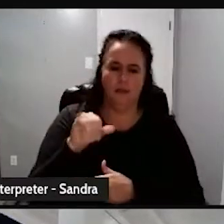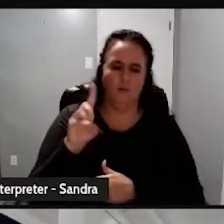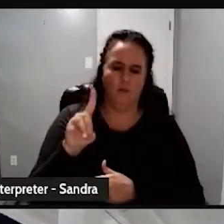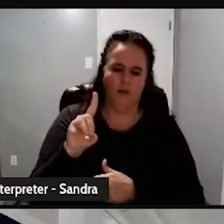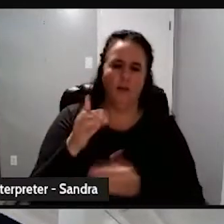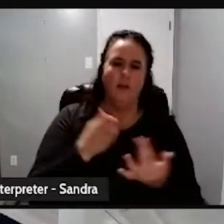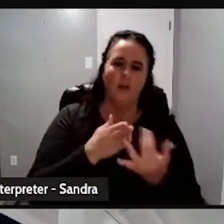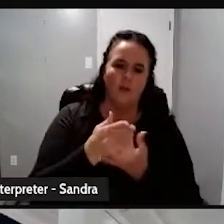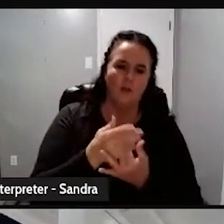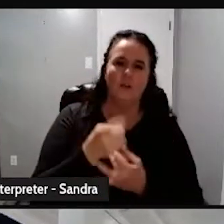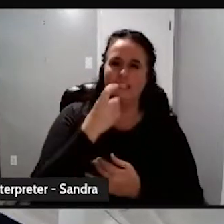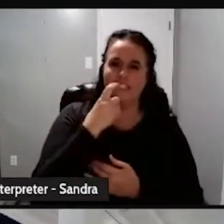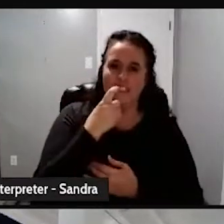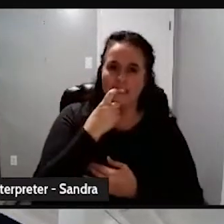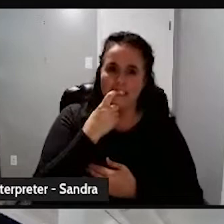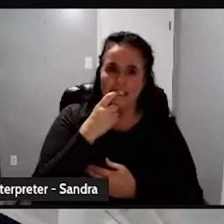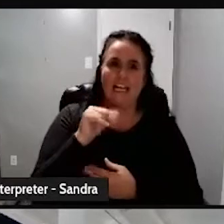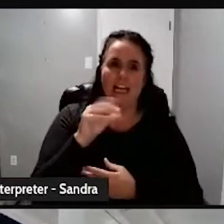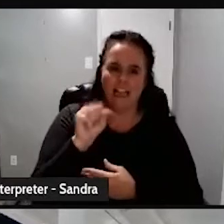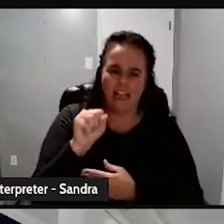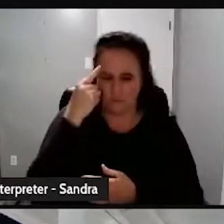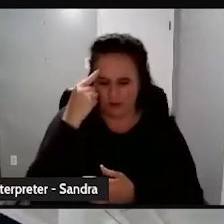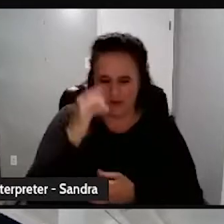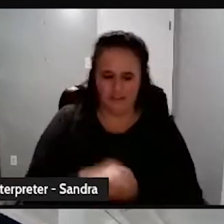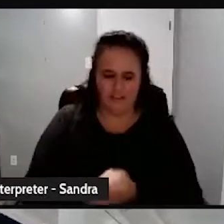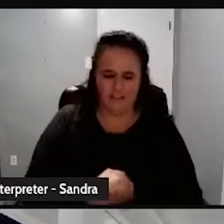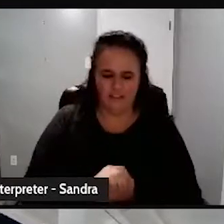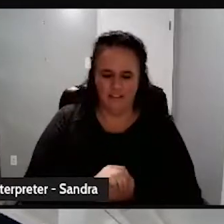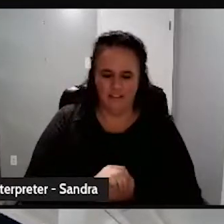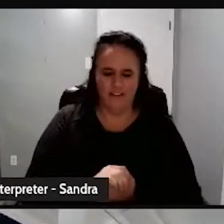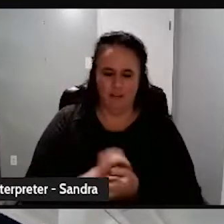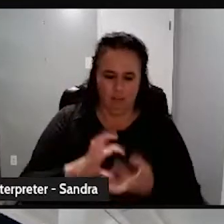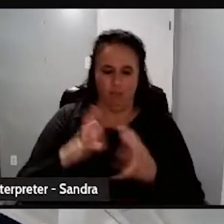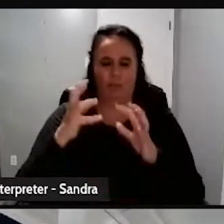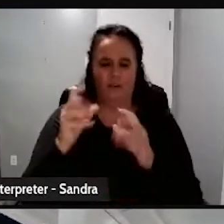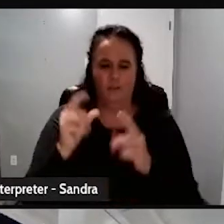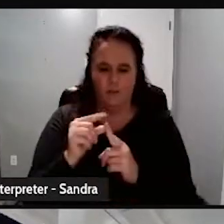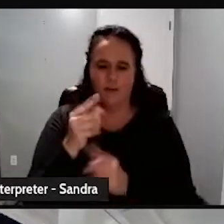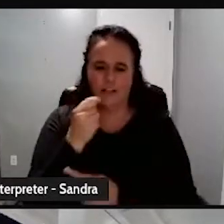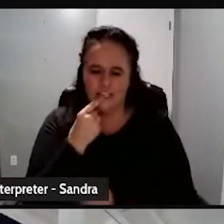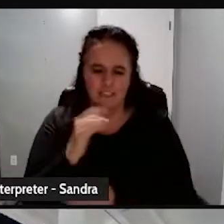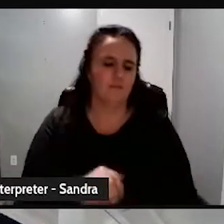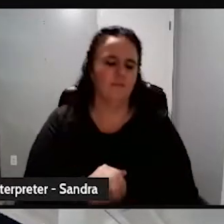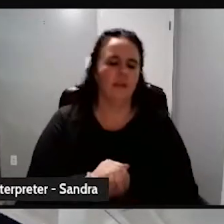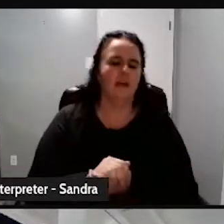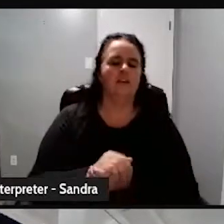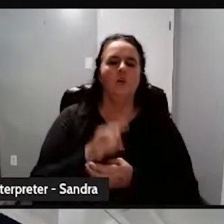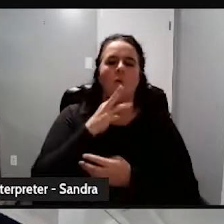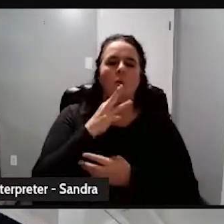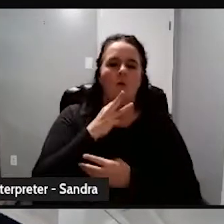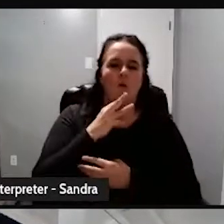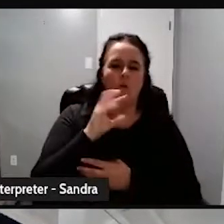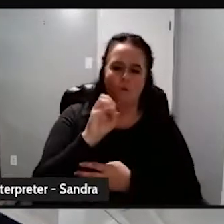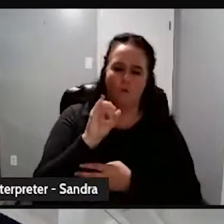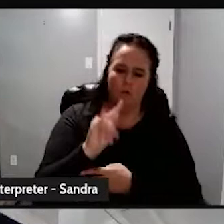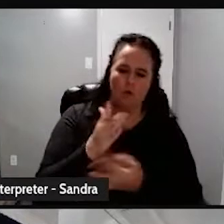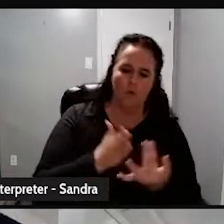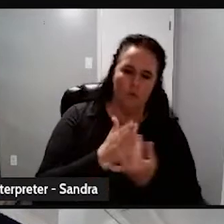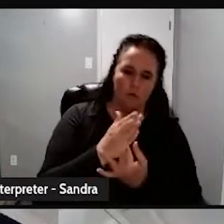brain. And so I eventually just decided to do the water and oil through the glass brain. And